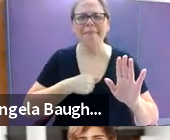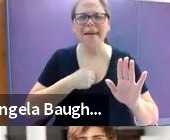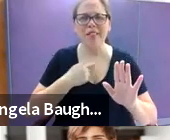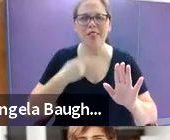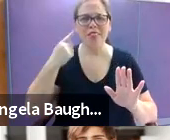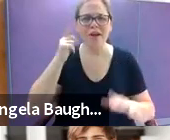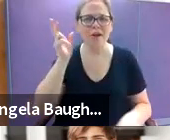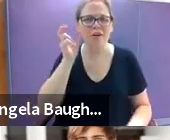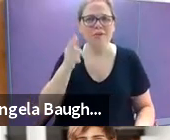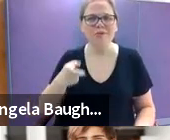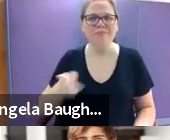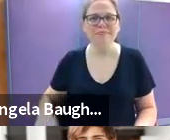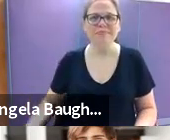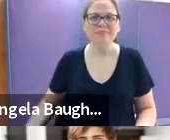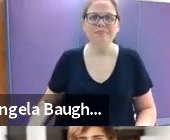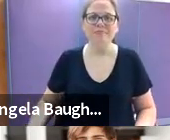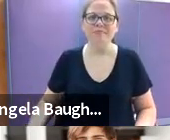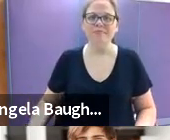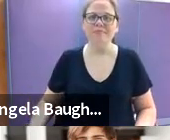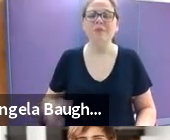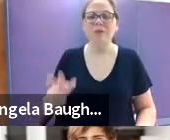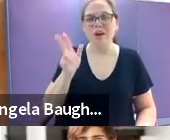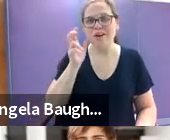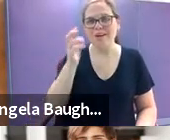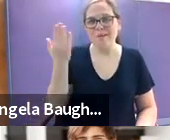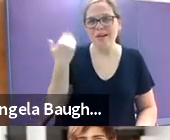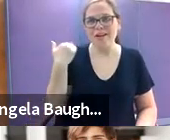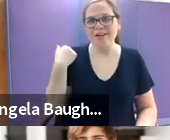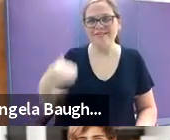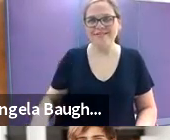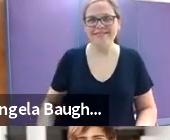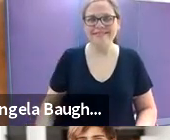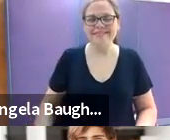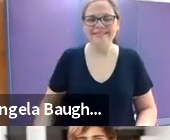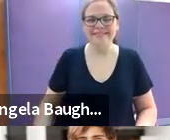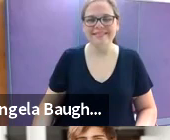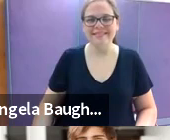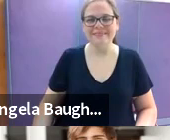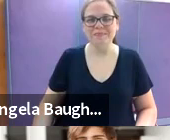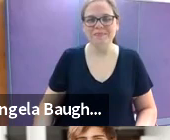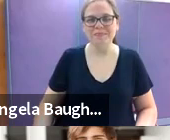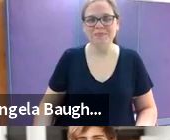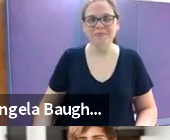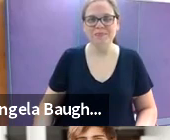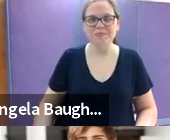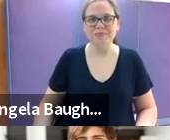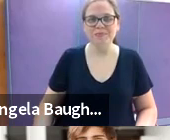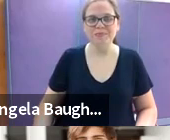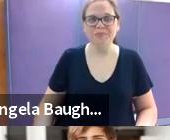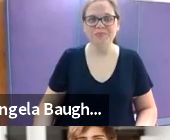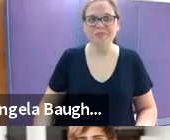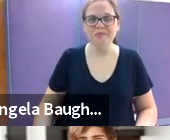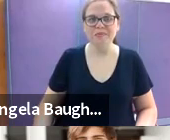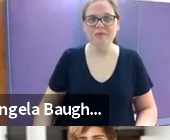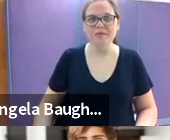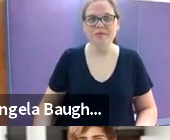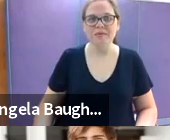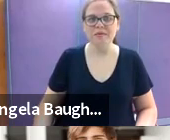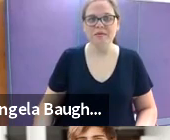you. We heard him earlier. We were getting that straight.